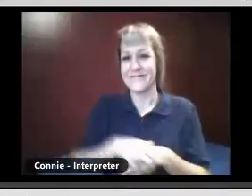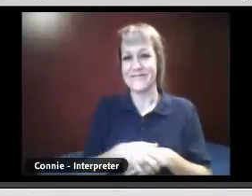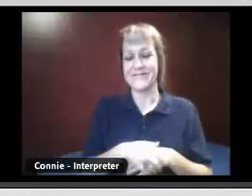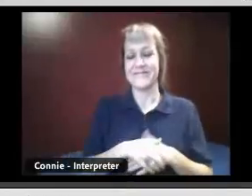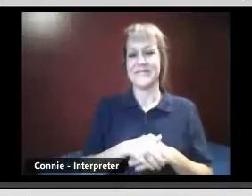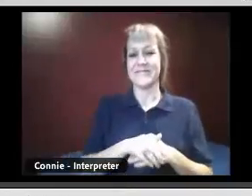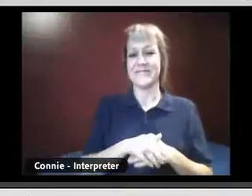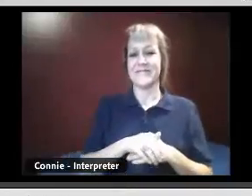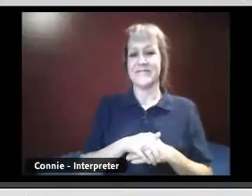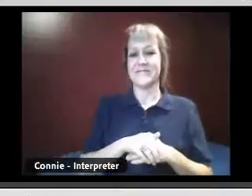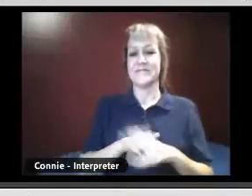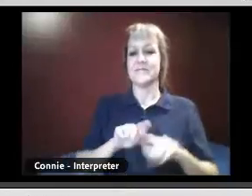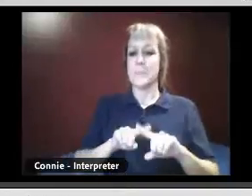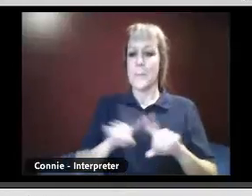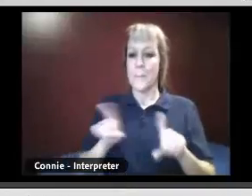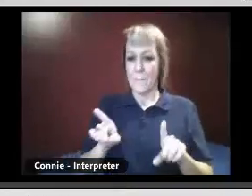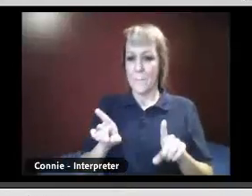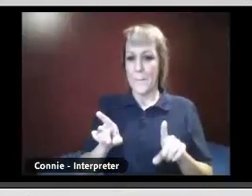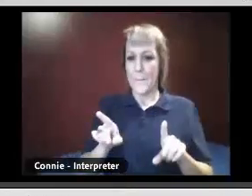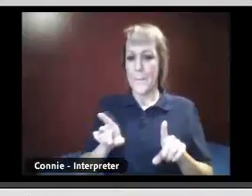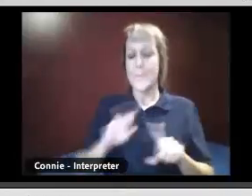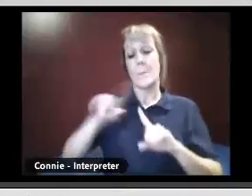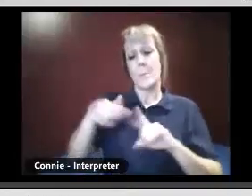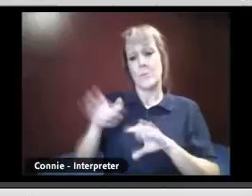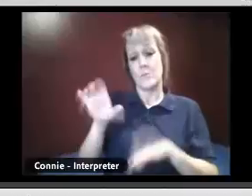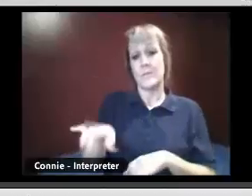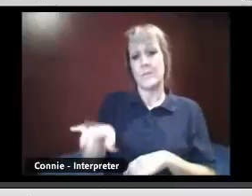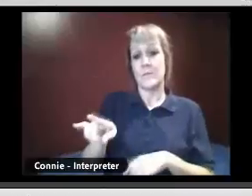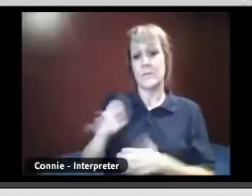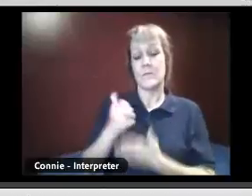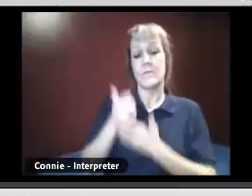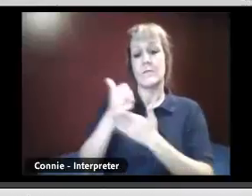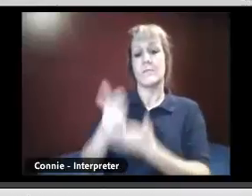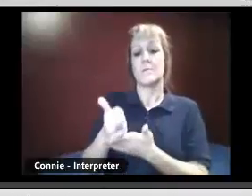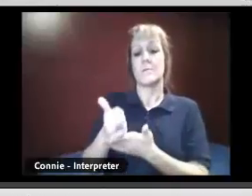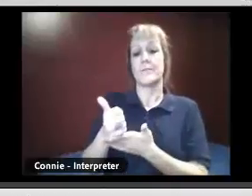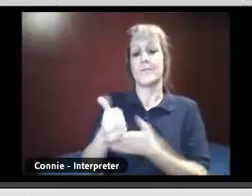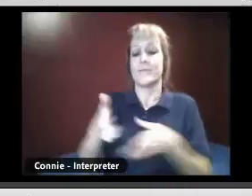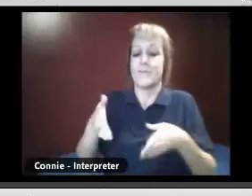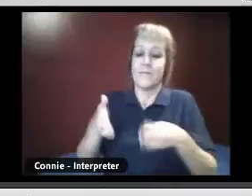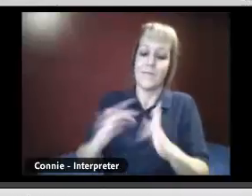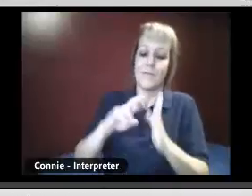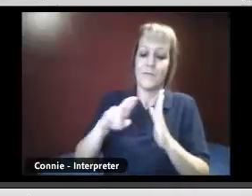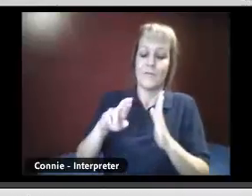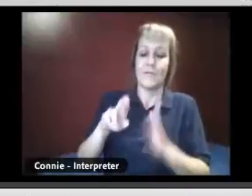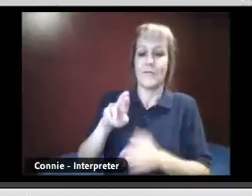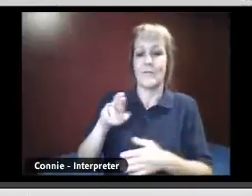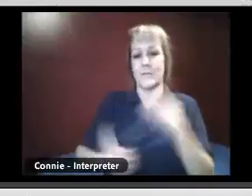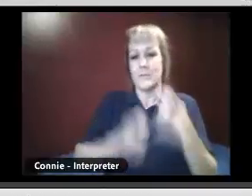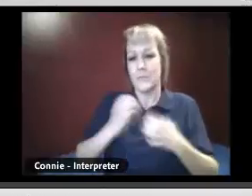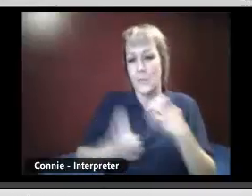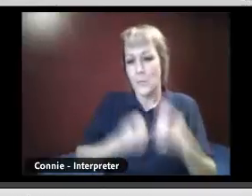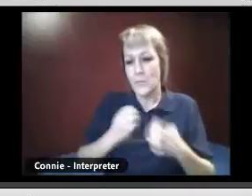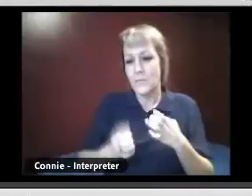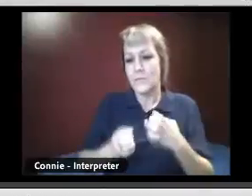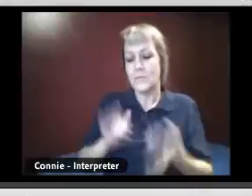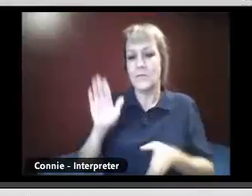But when you do that, right, it allows, right, that raw emotion physiologically to